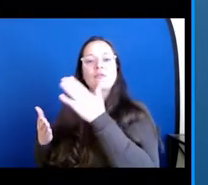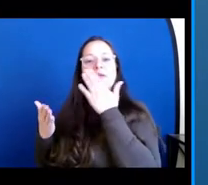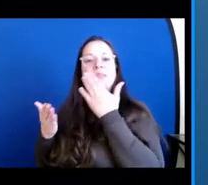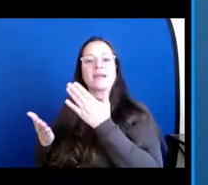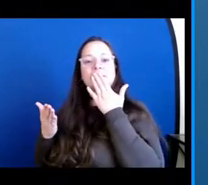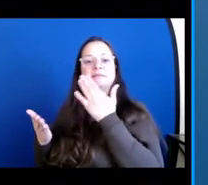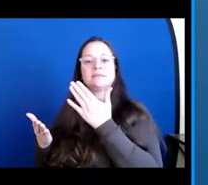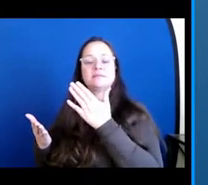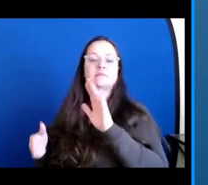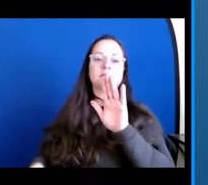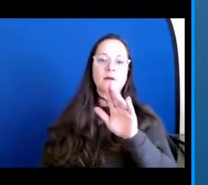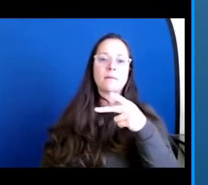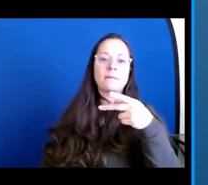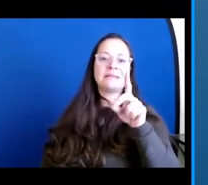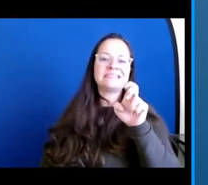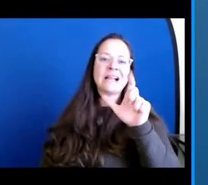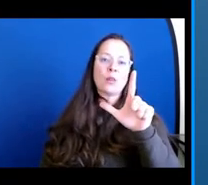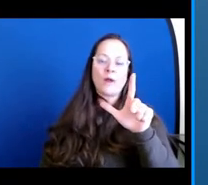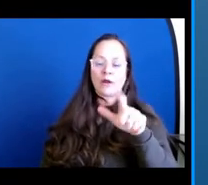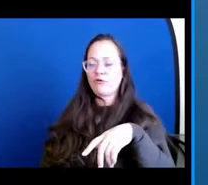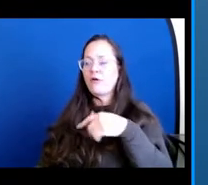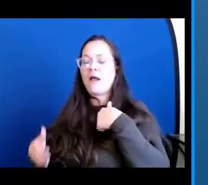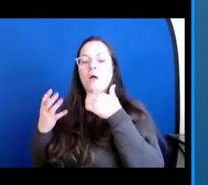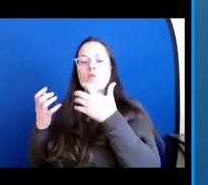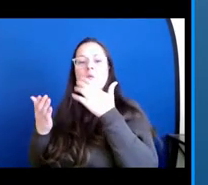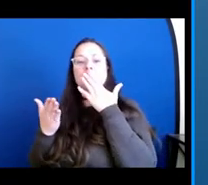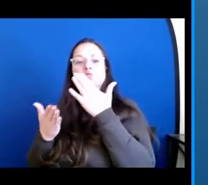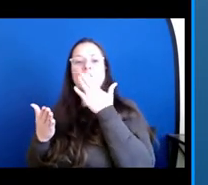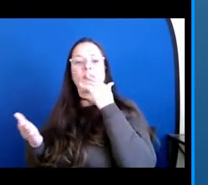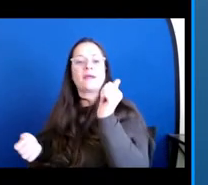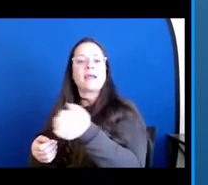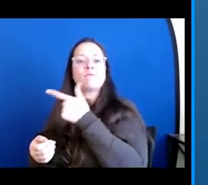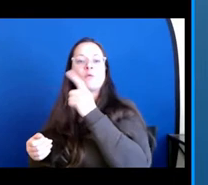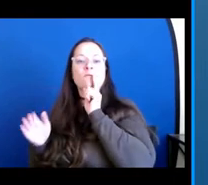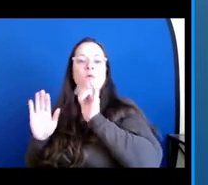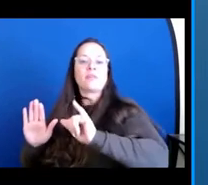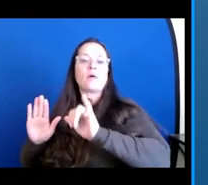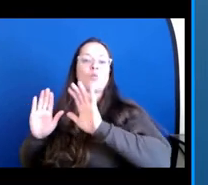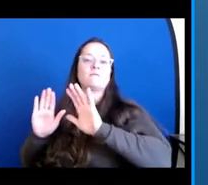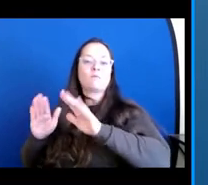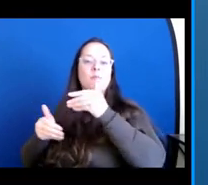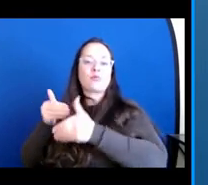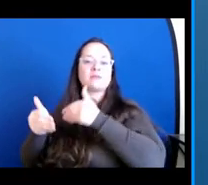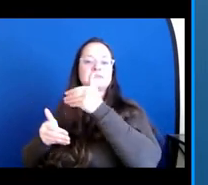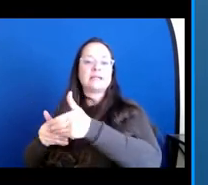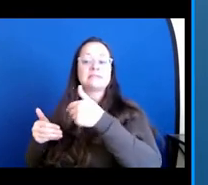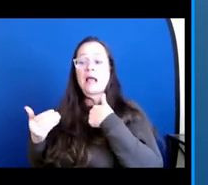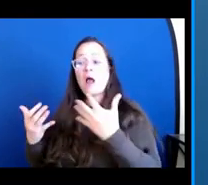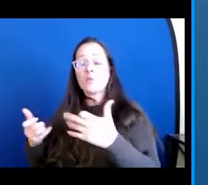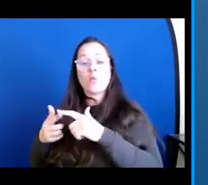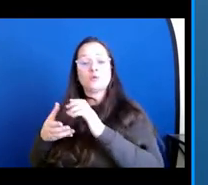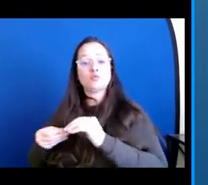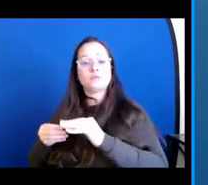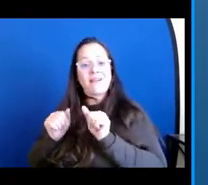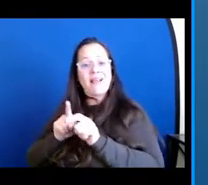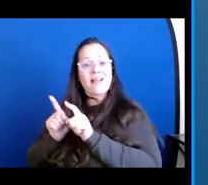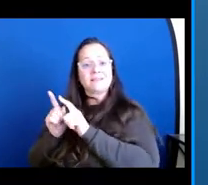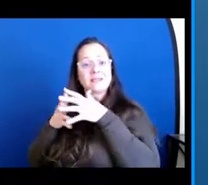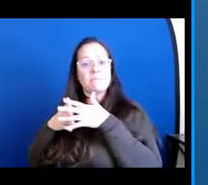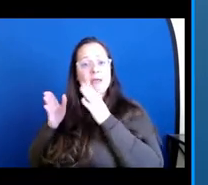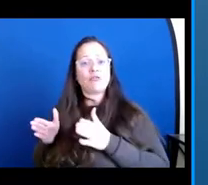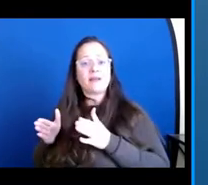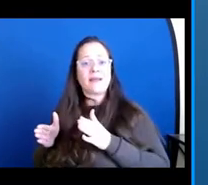Molly mcgarrick from Delaware I want to thank everyone for this wonderful process and I just want to say as an American but also as a delawarean